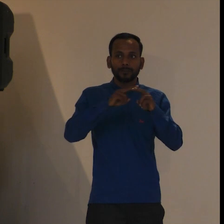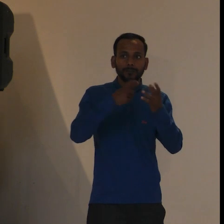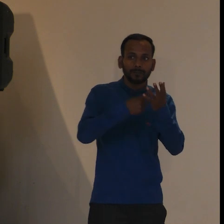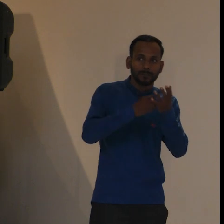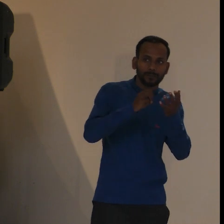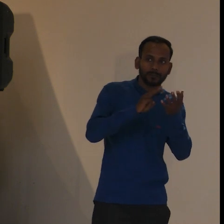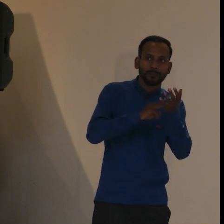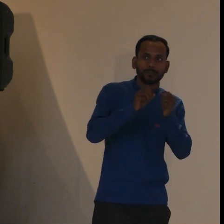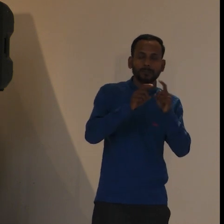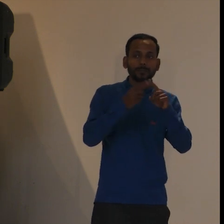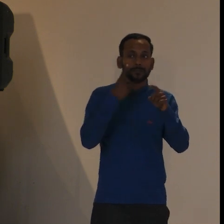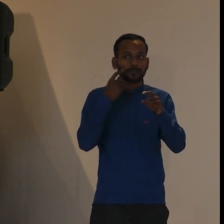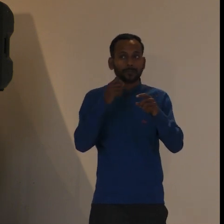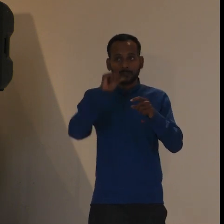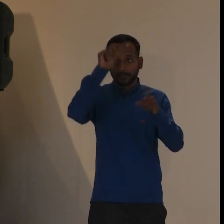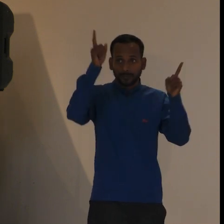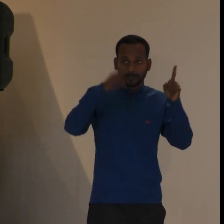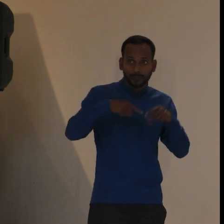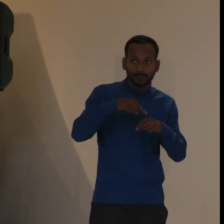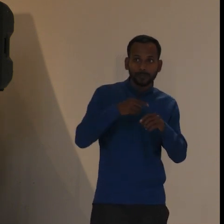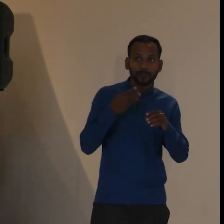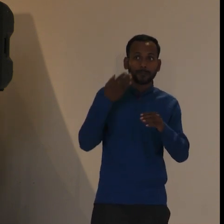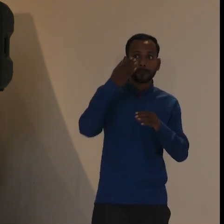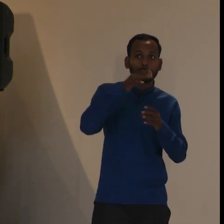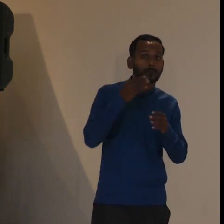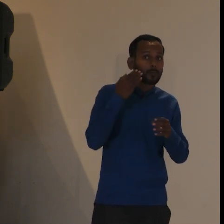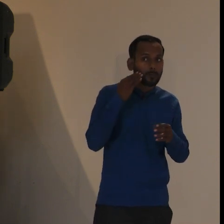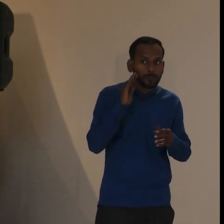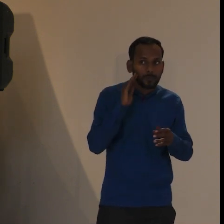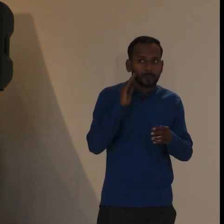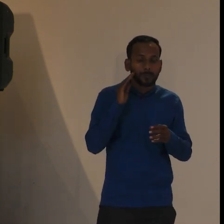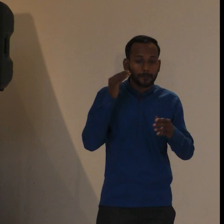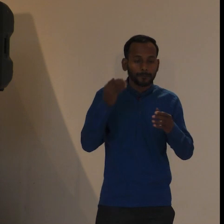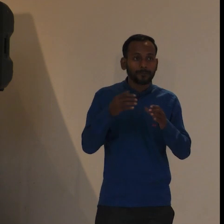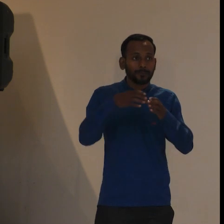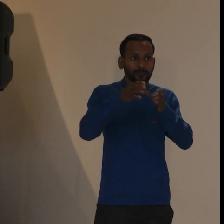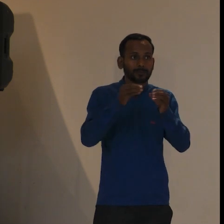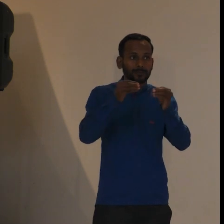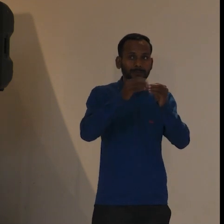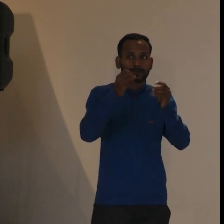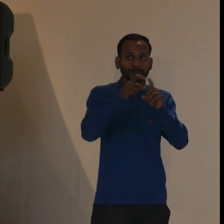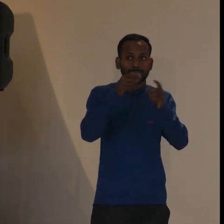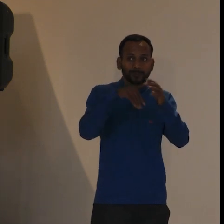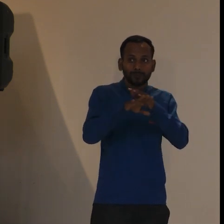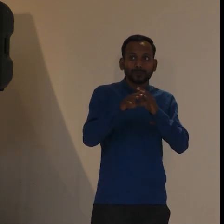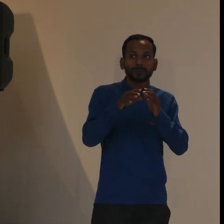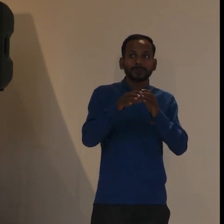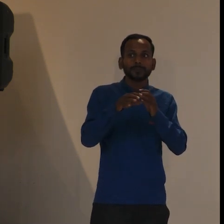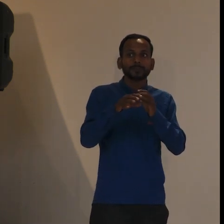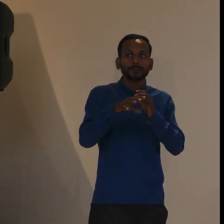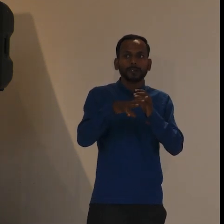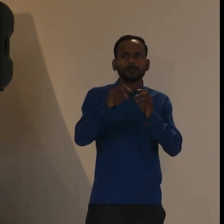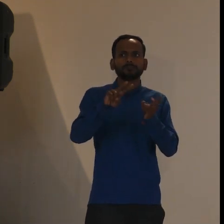that. And there's such a large 4 feet high monstrance made, would have been kept on the high altar,